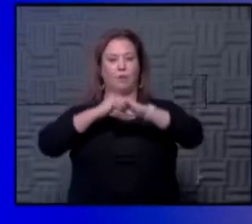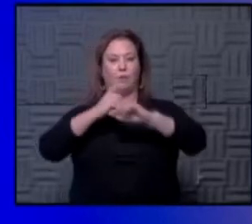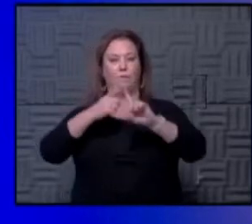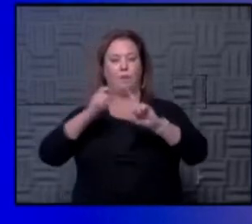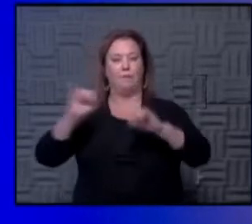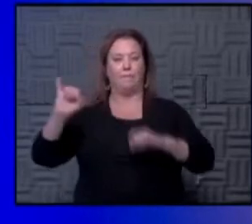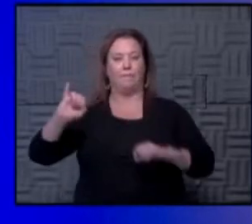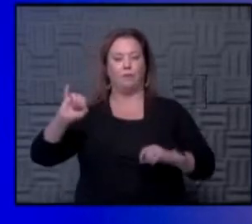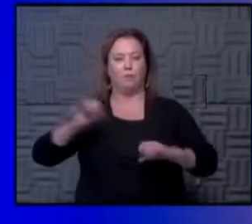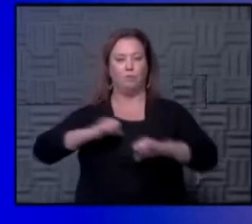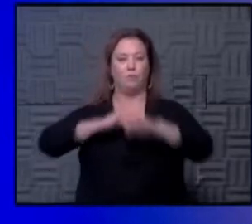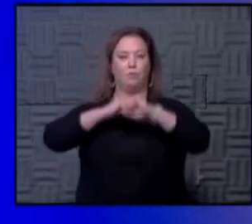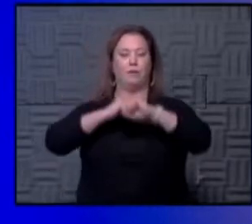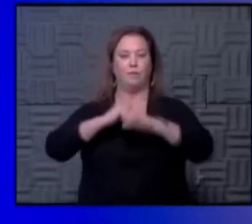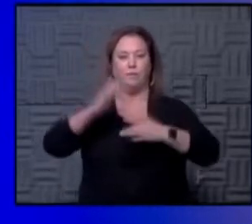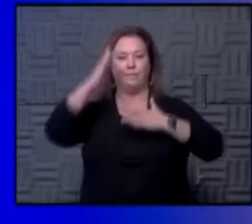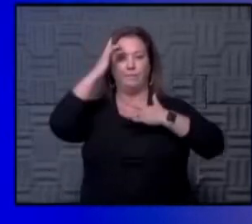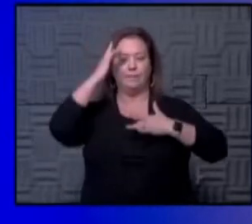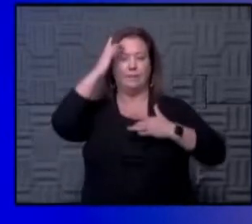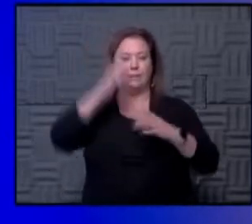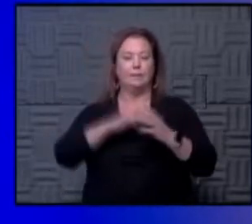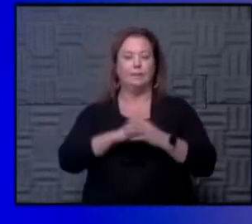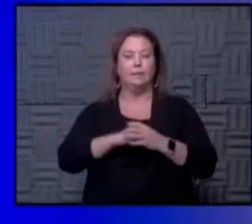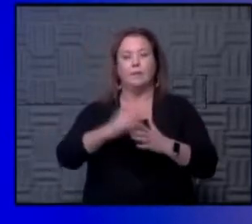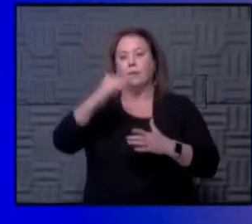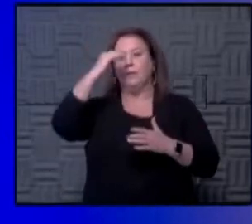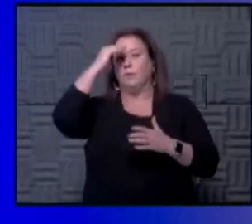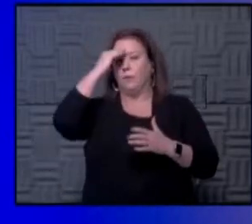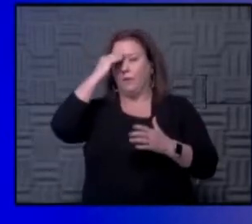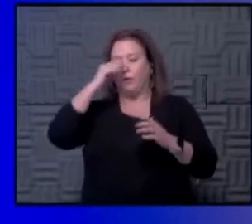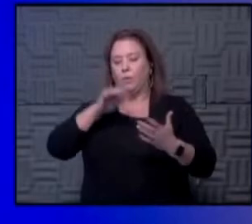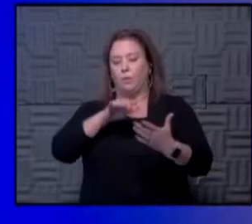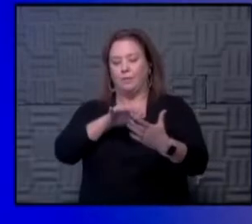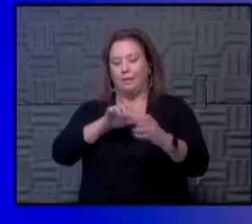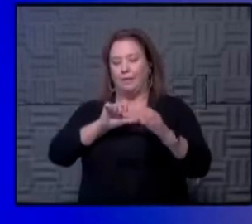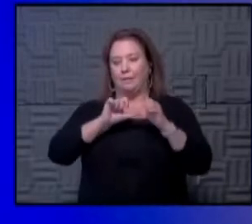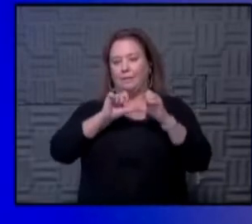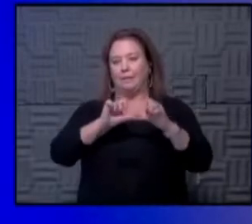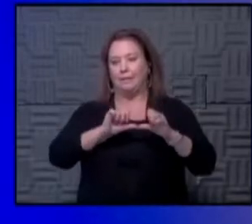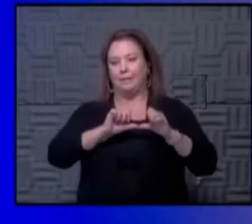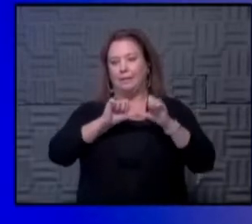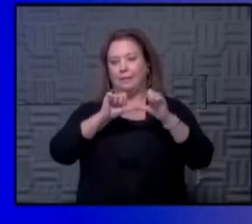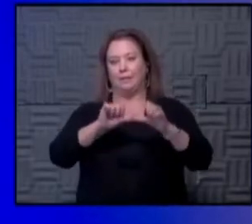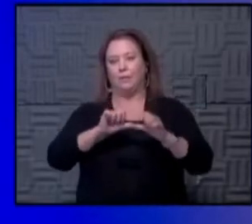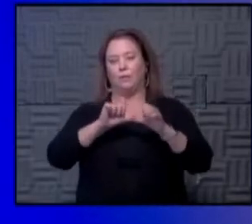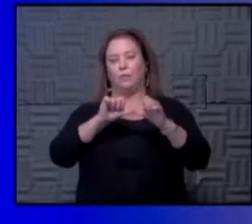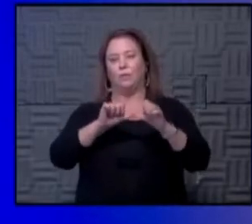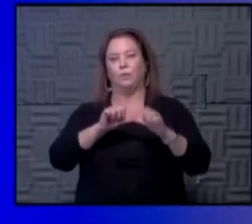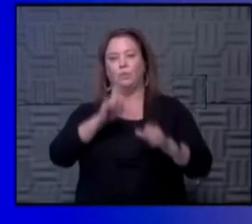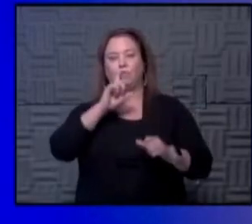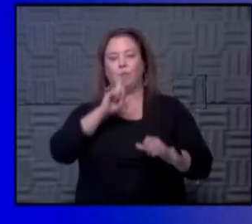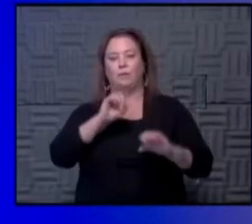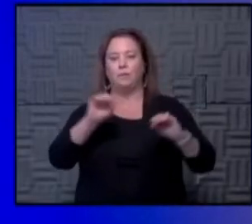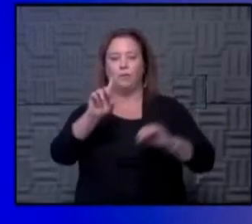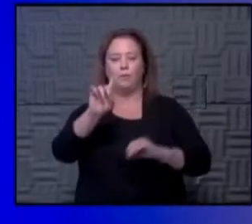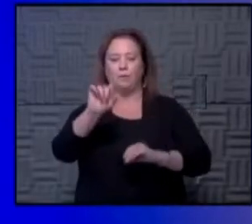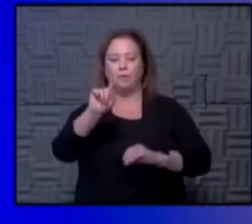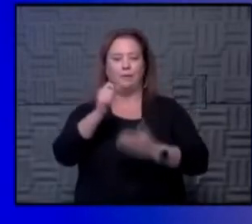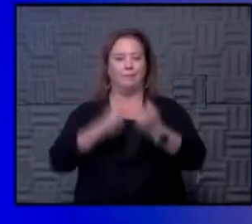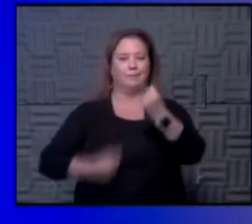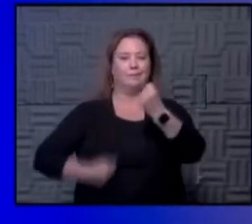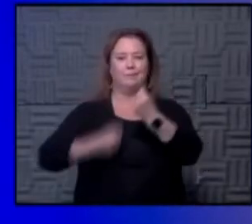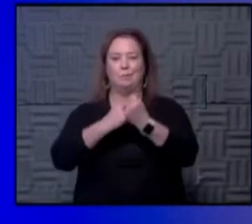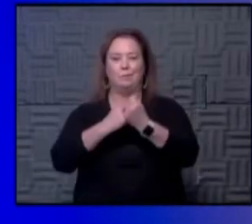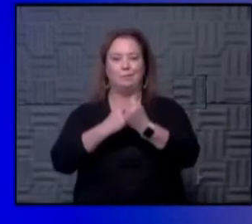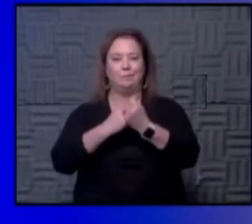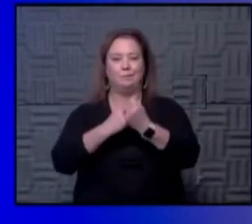from infection or protecting you from disease. We know that there are studies ongoing, but there is really no data to suggest one